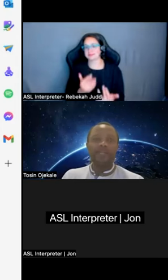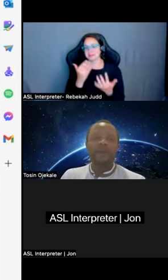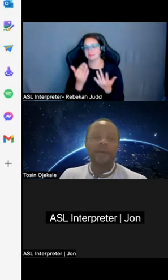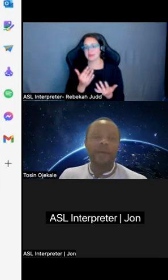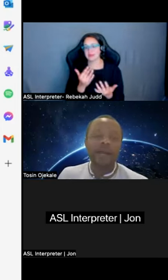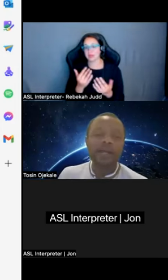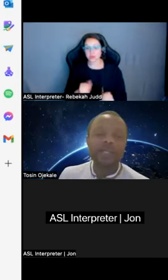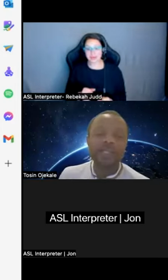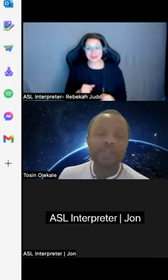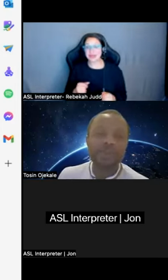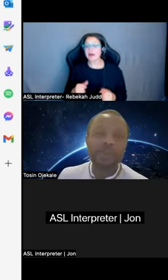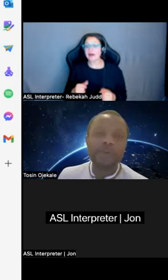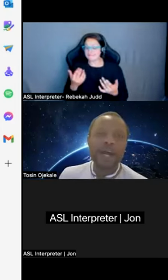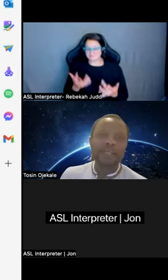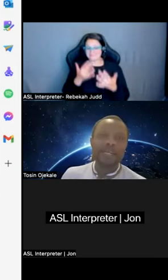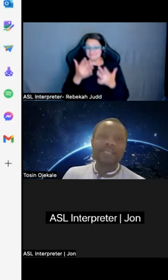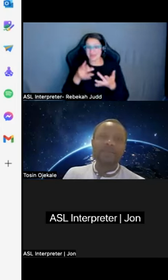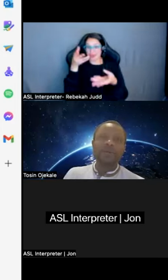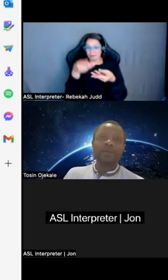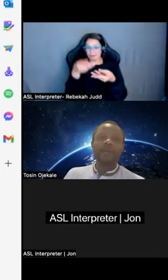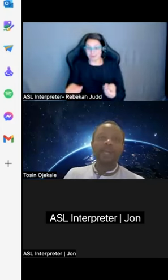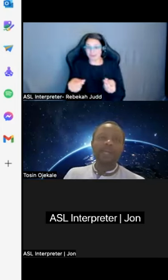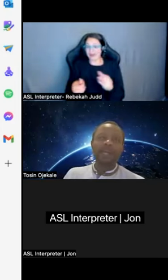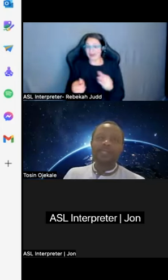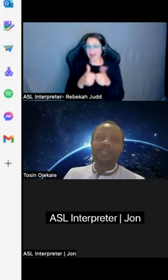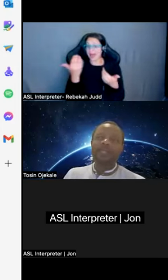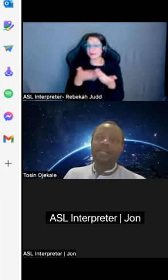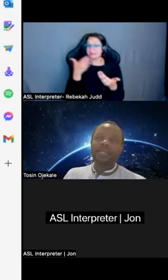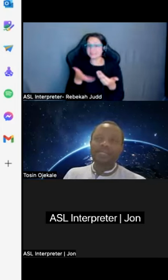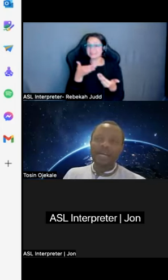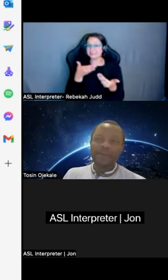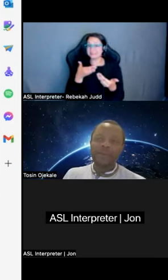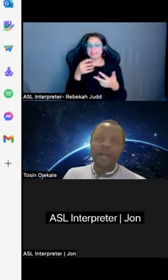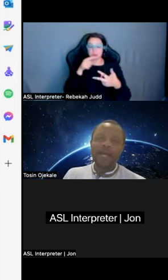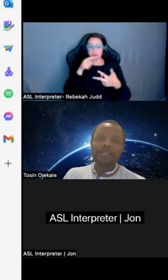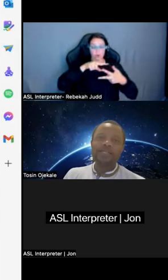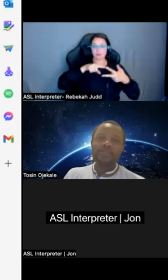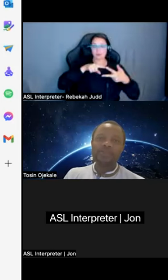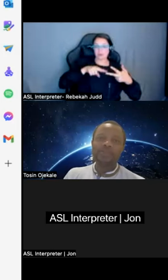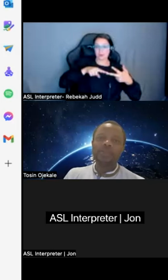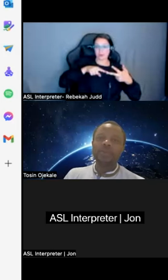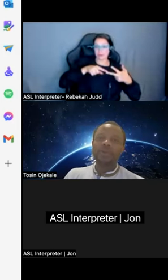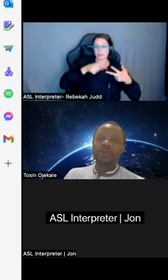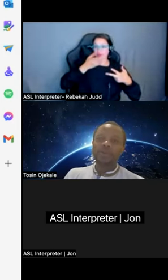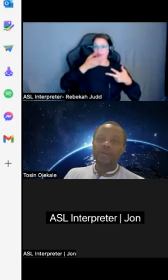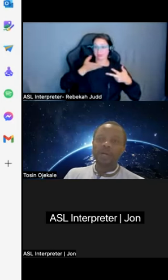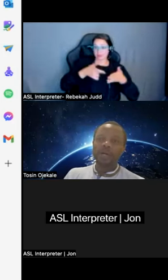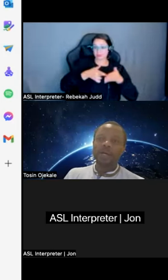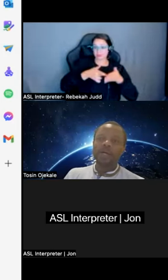fight fire is to remove at least one of the elements that are required to